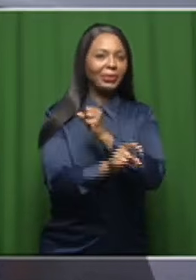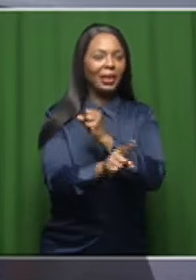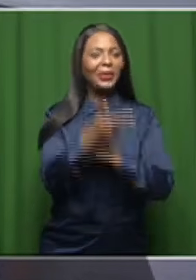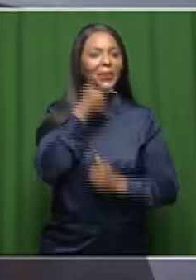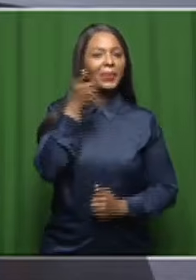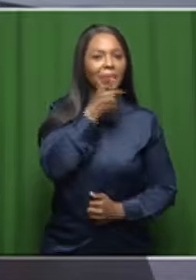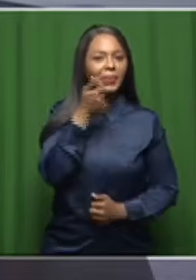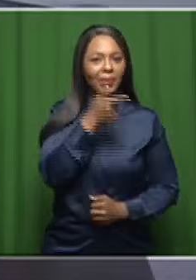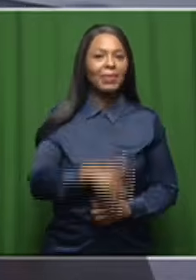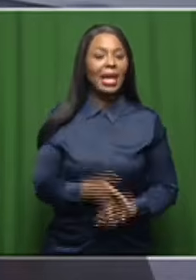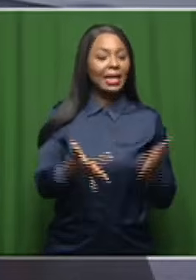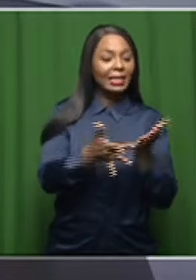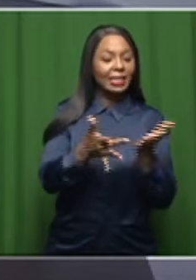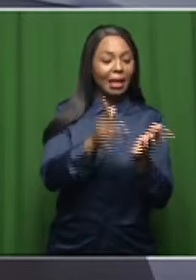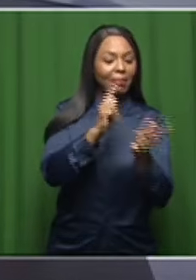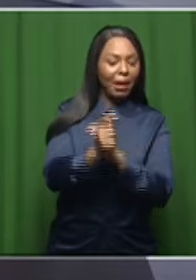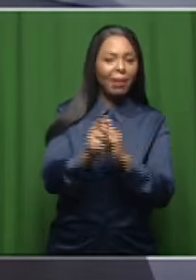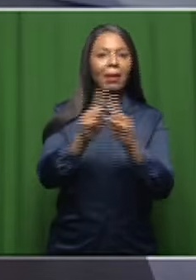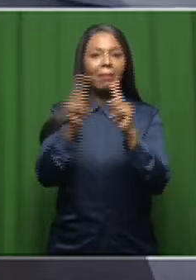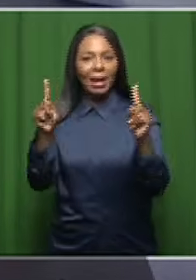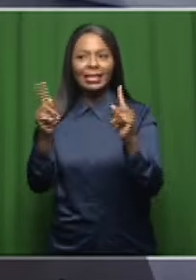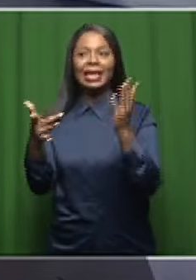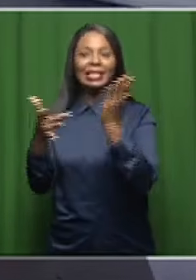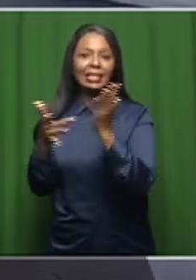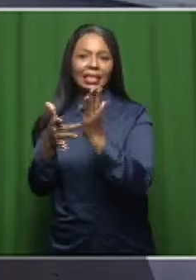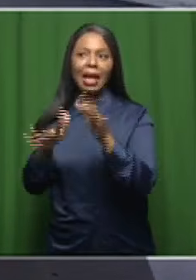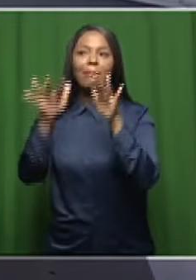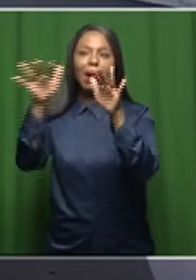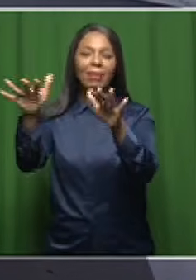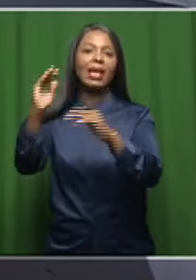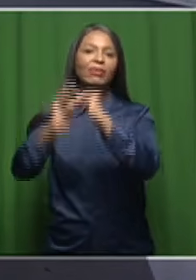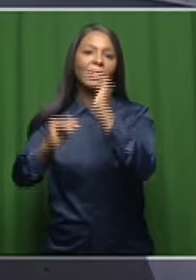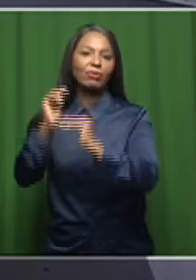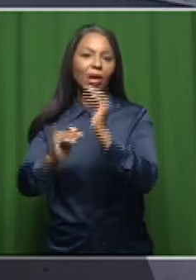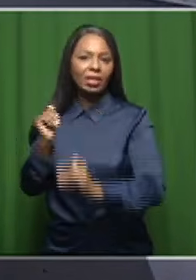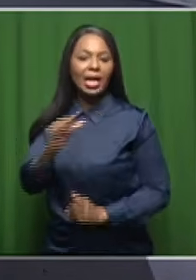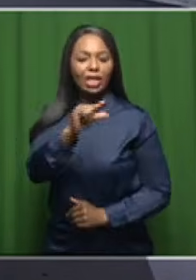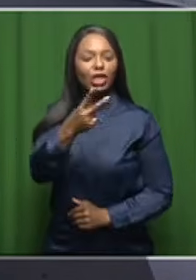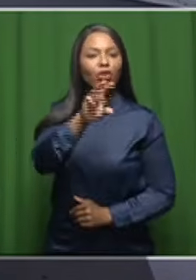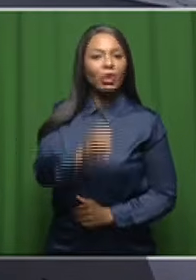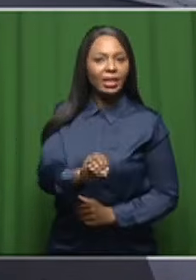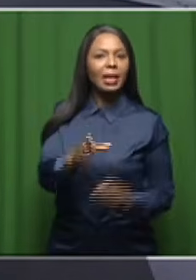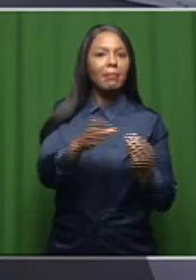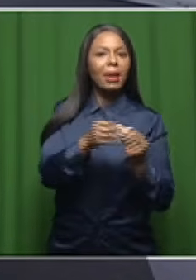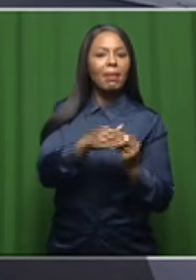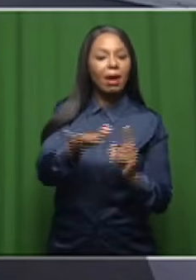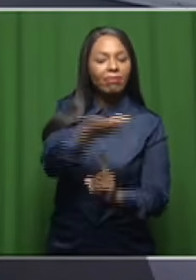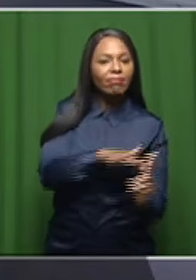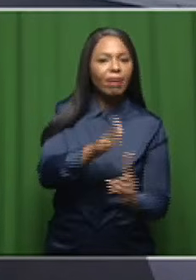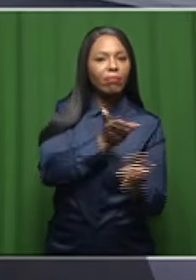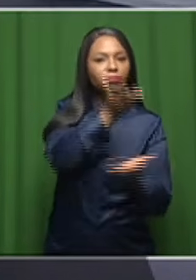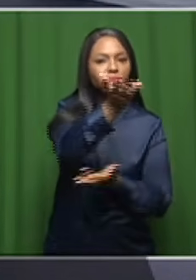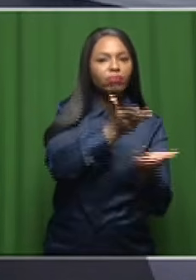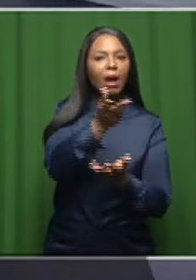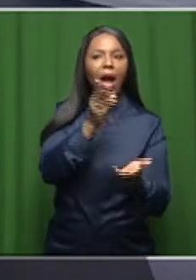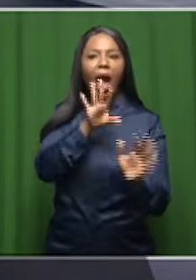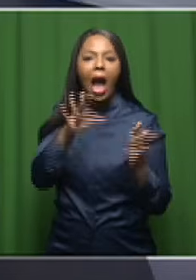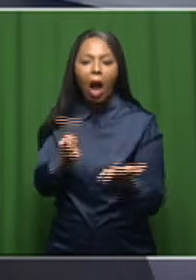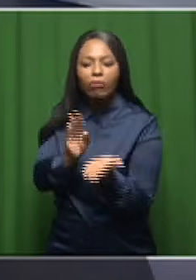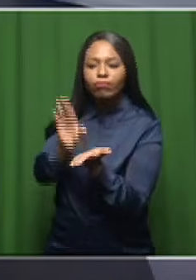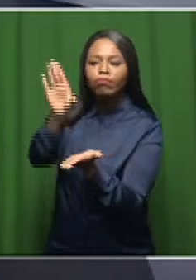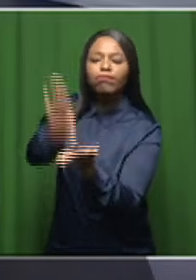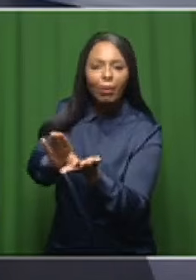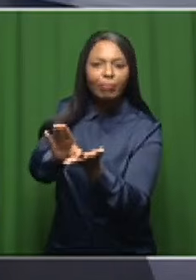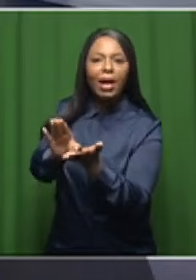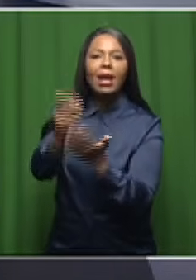course, without digital public infrastructure. Our G20 members at this stage, states talking the investment strategy to actually